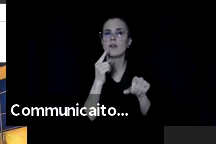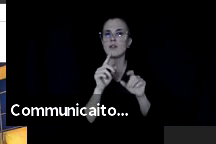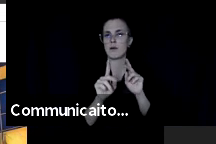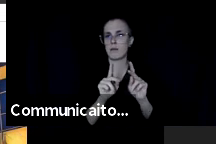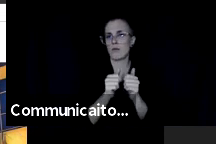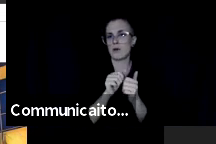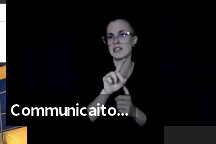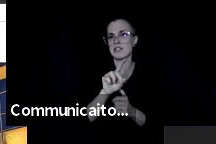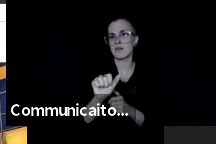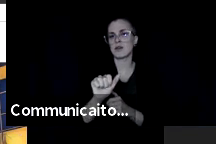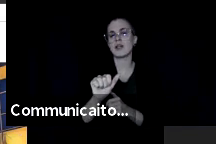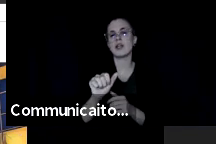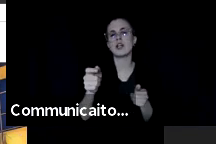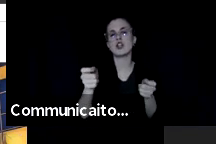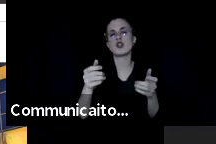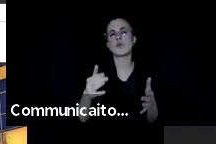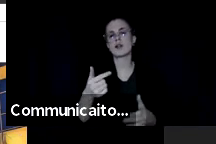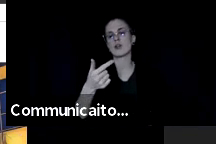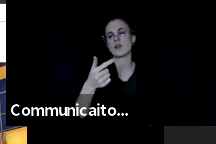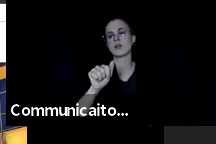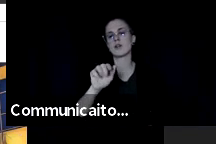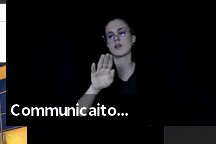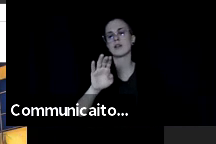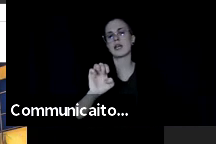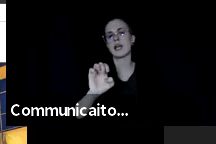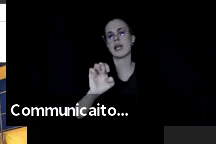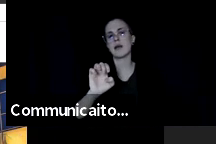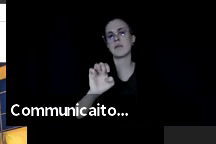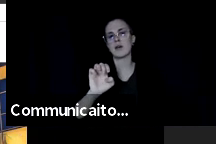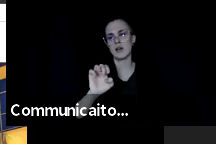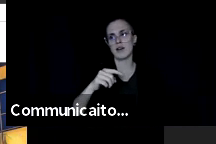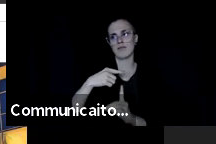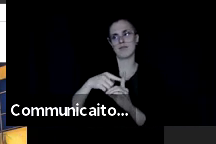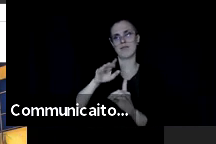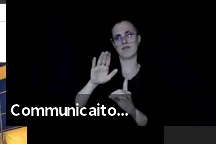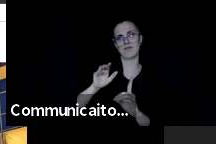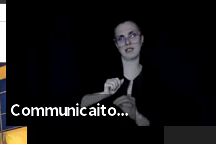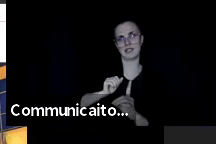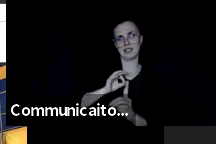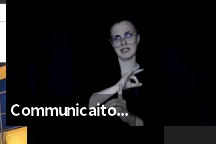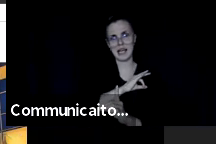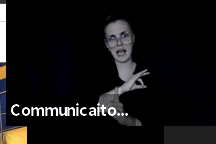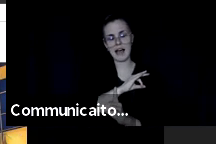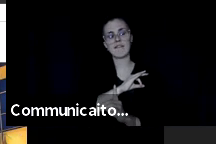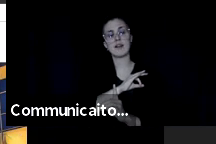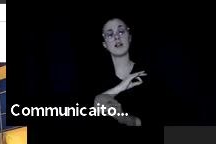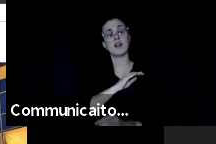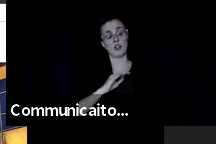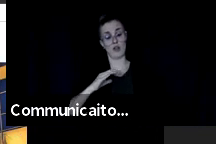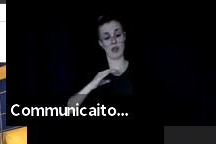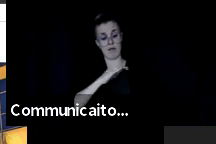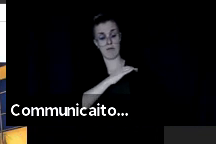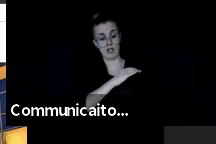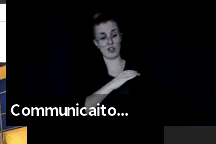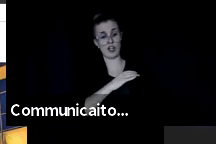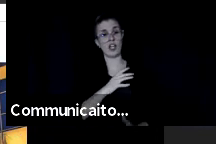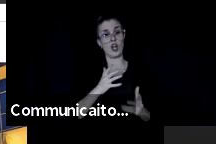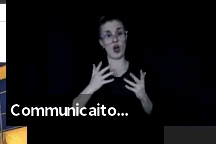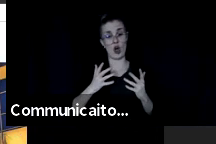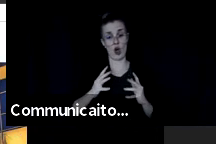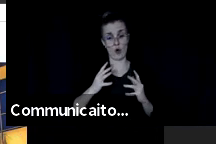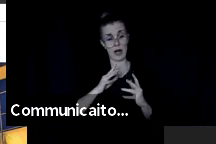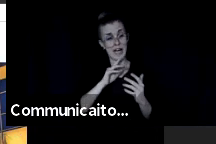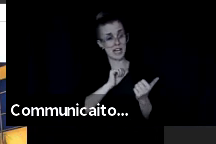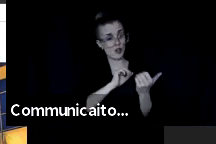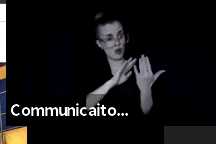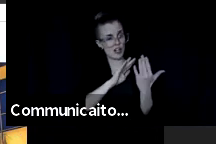Gabe Cazares and his staff, and the commission has and will continue to address this